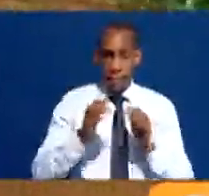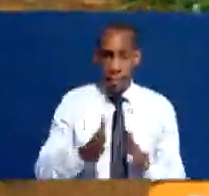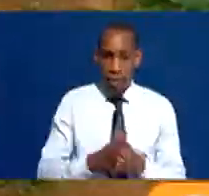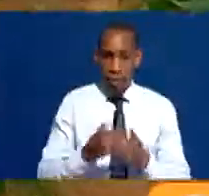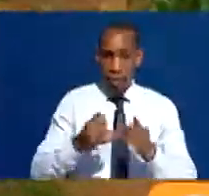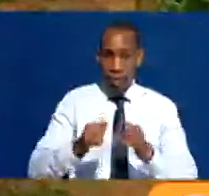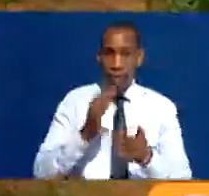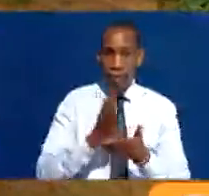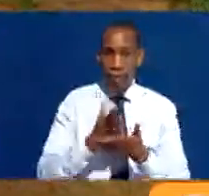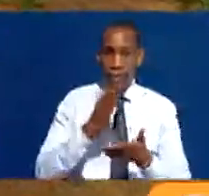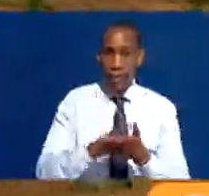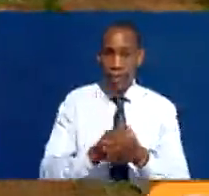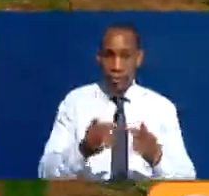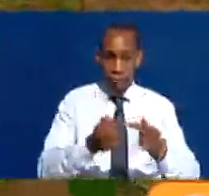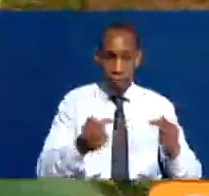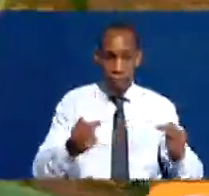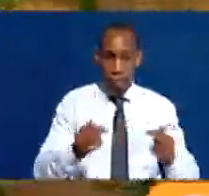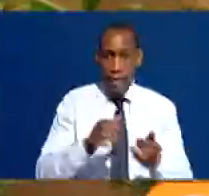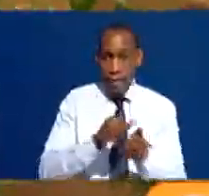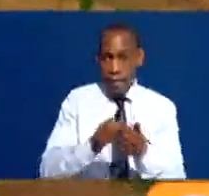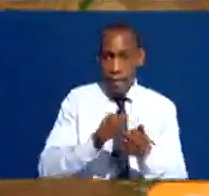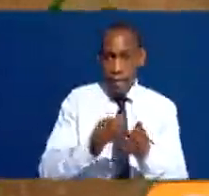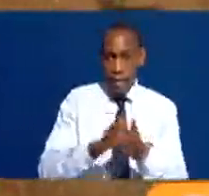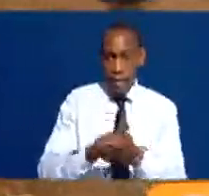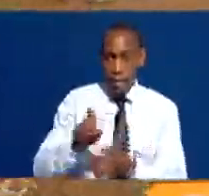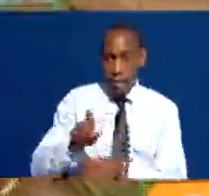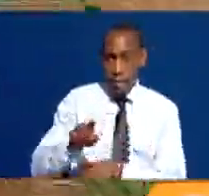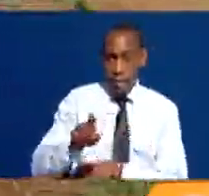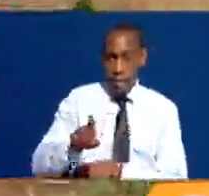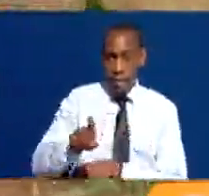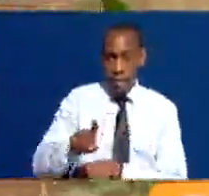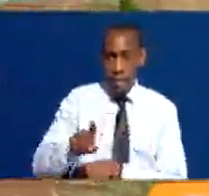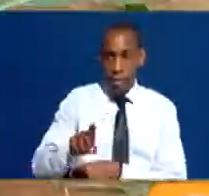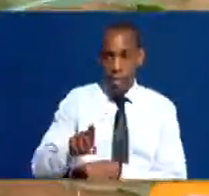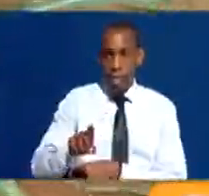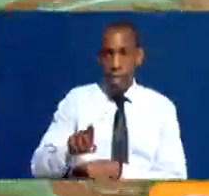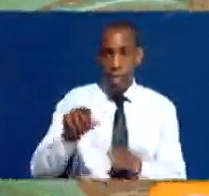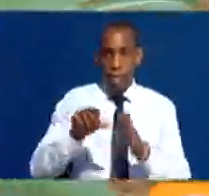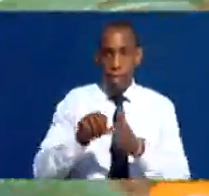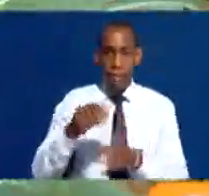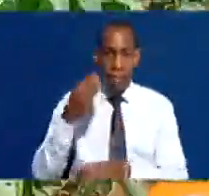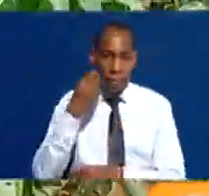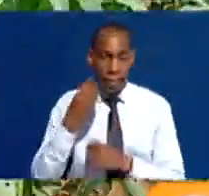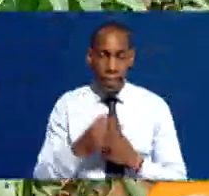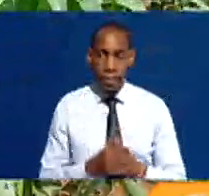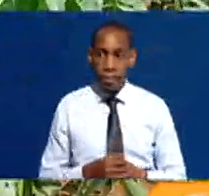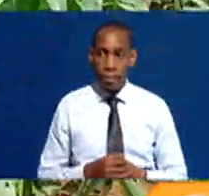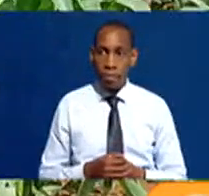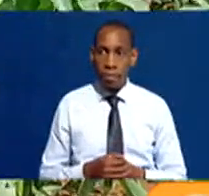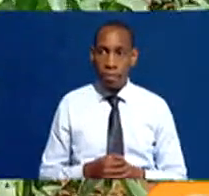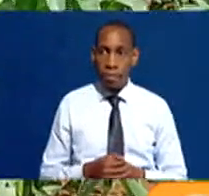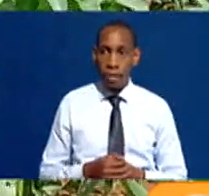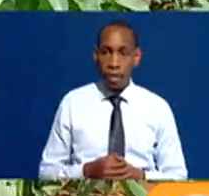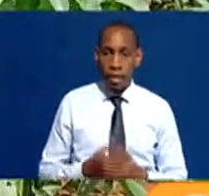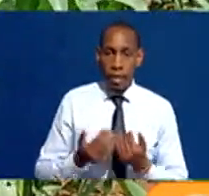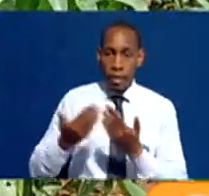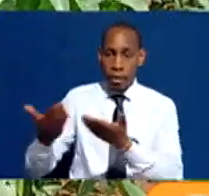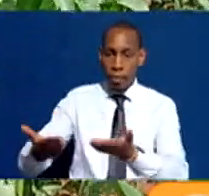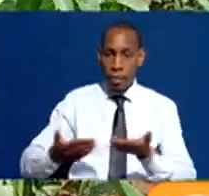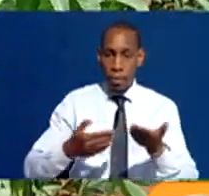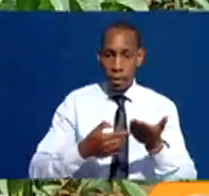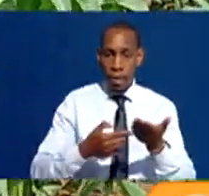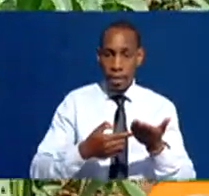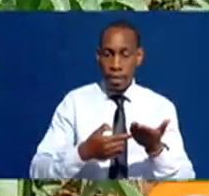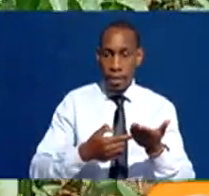to establish the resistance of maize to the fall armyworm tropical pests and diseases. We have brought technologies such